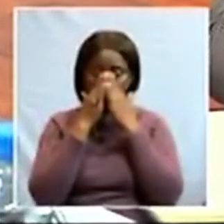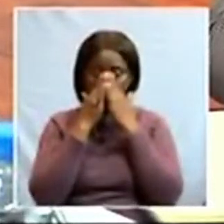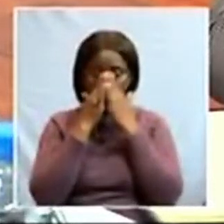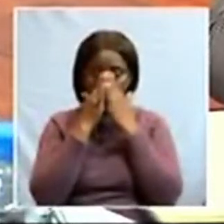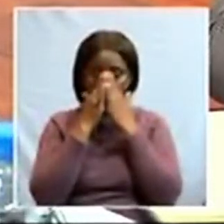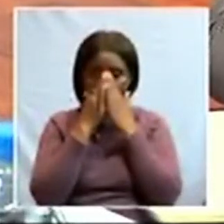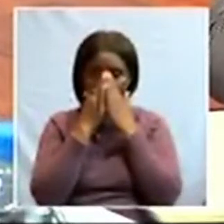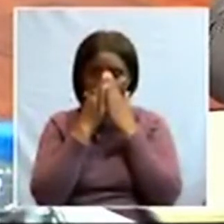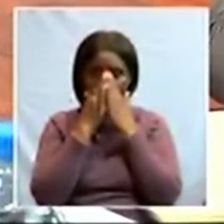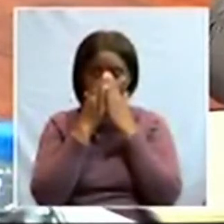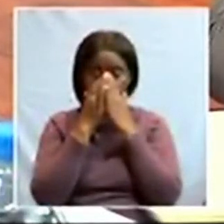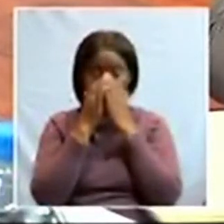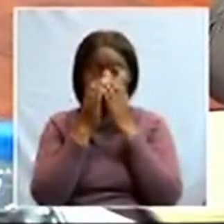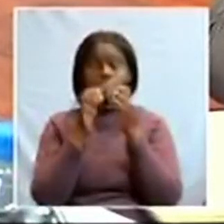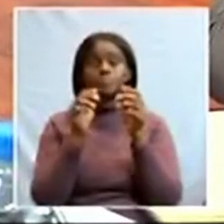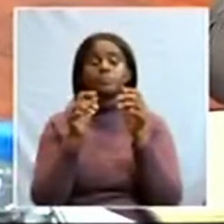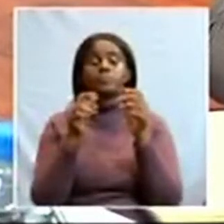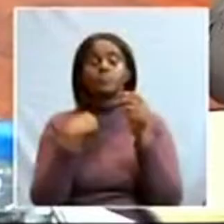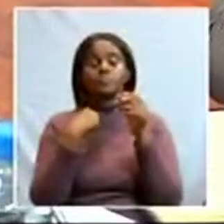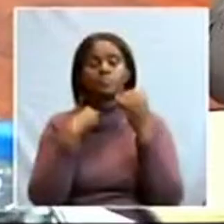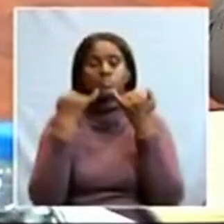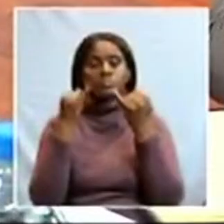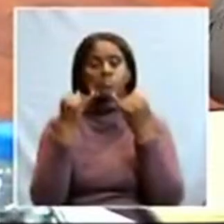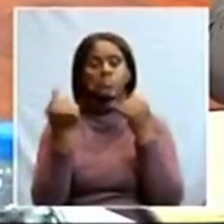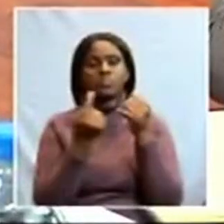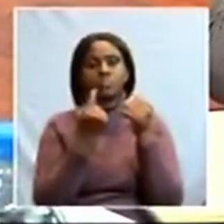I just want to mention to you that